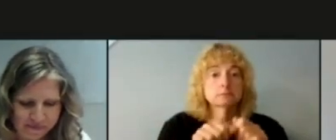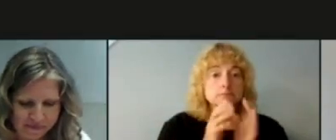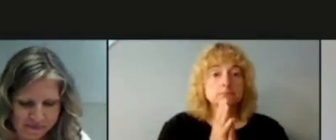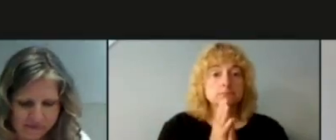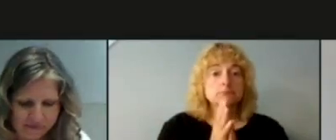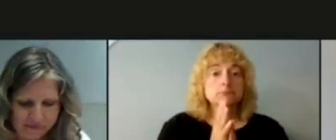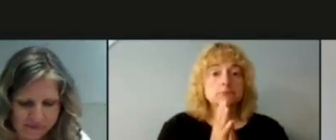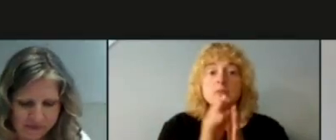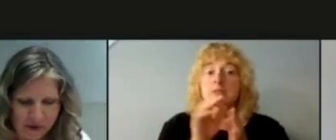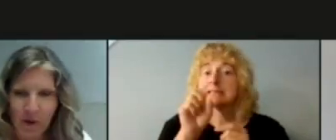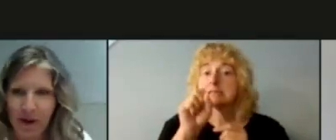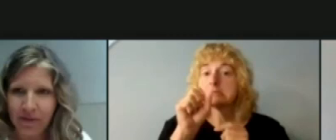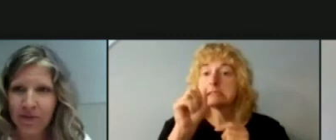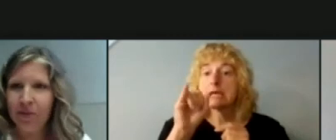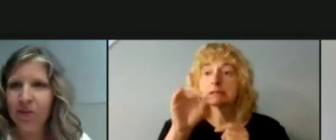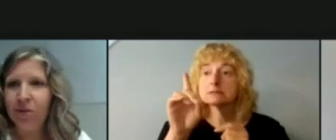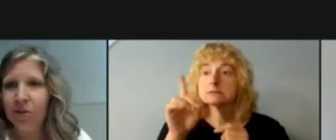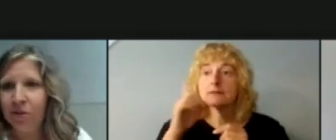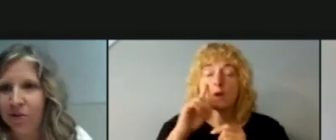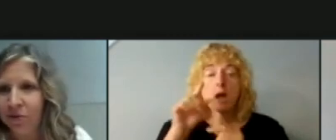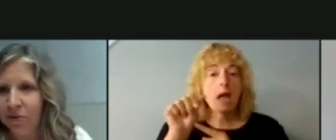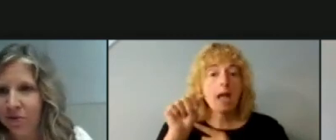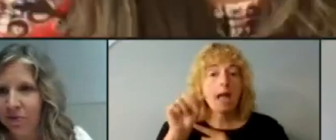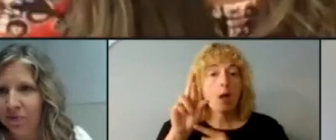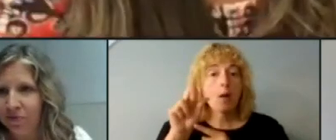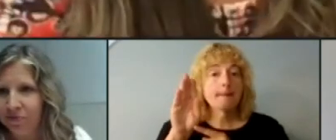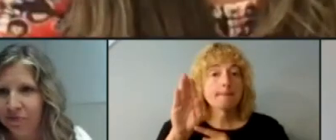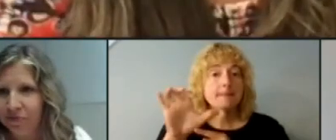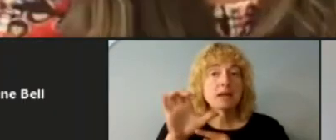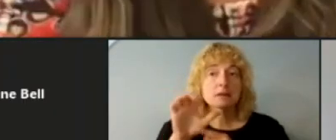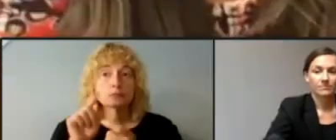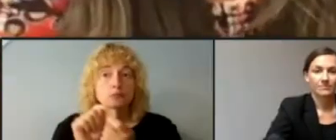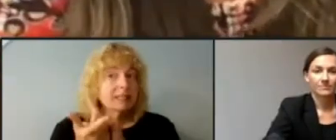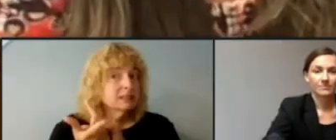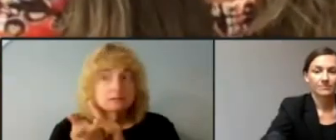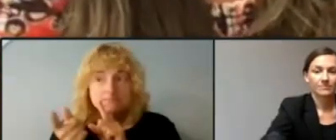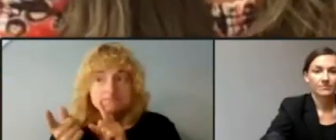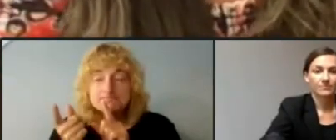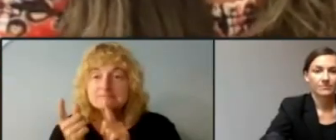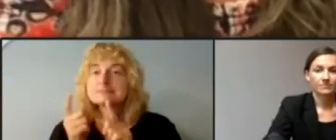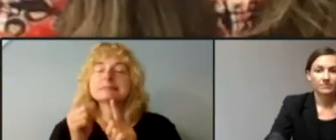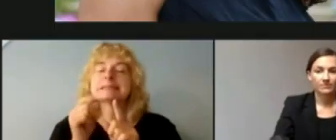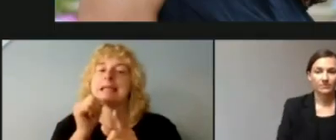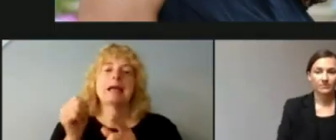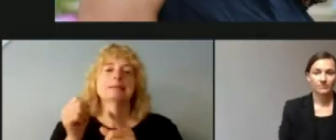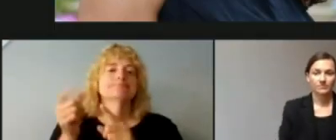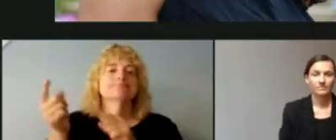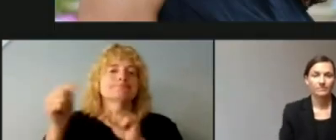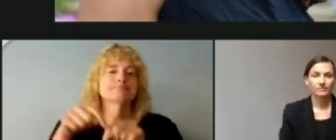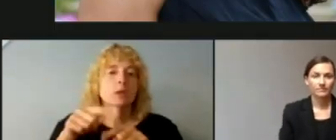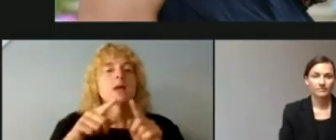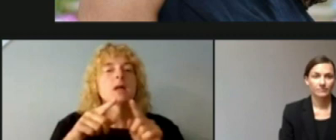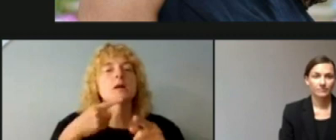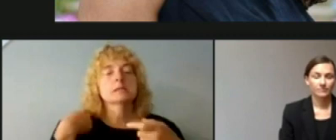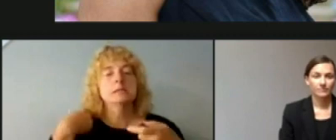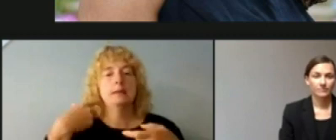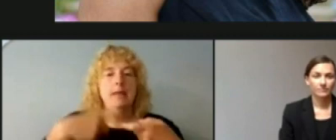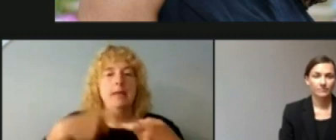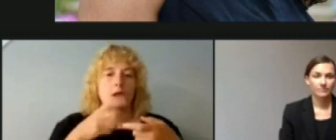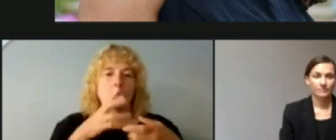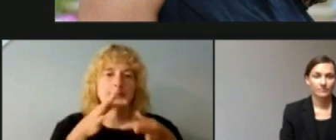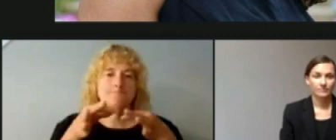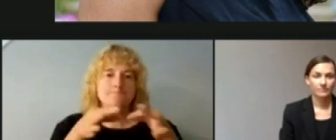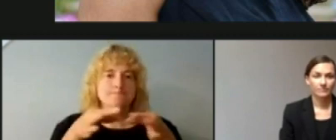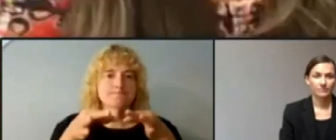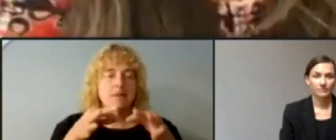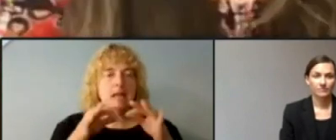No, Saeed is not on. Okay. So I'll share the information for the Spanish translation. So si se acaba de sincronizar,